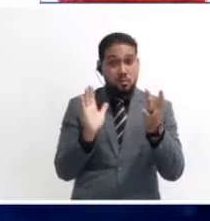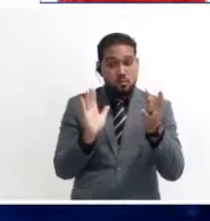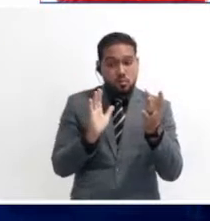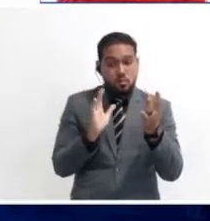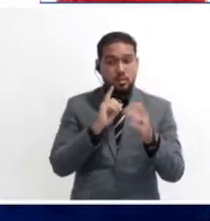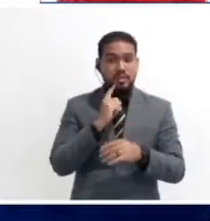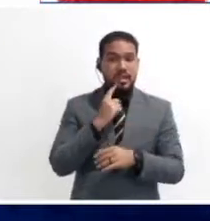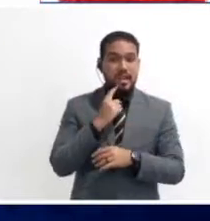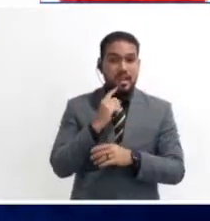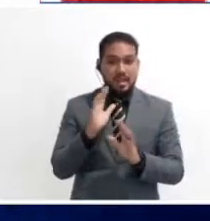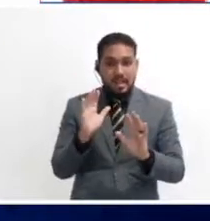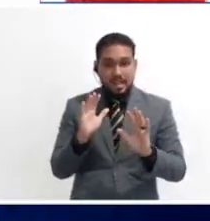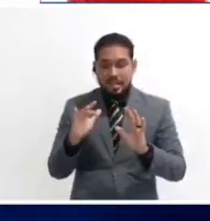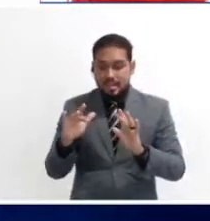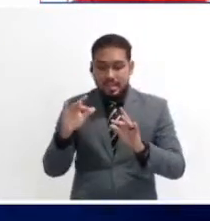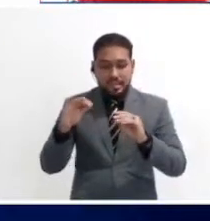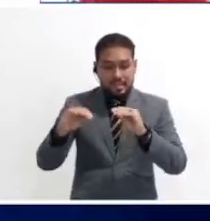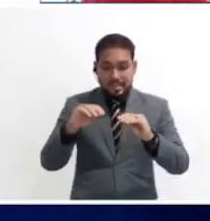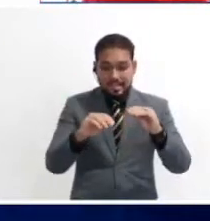So critical